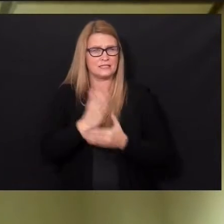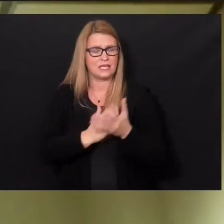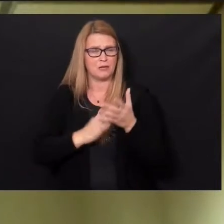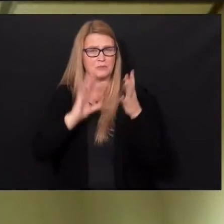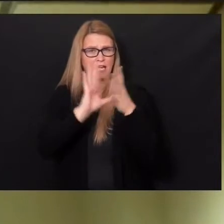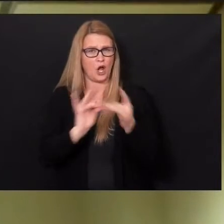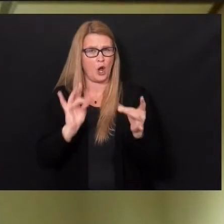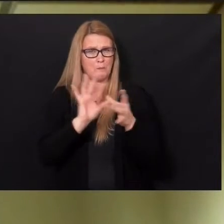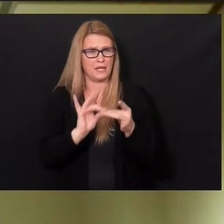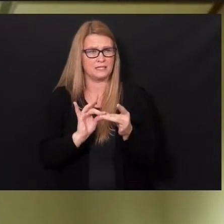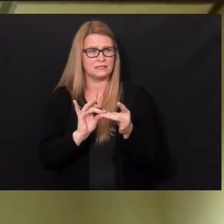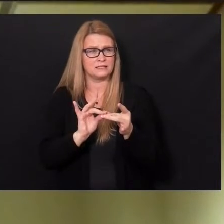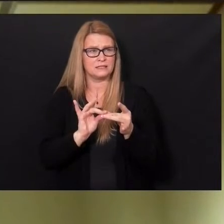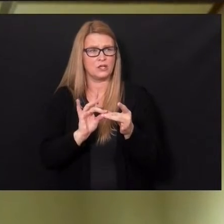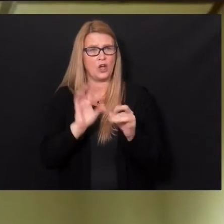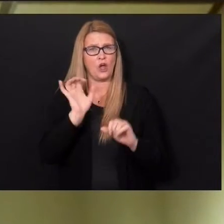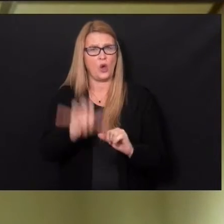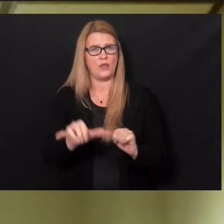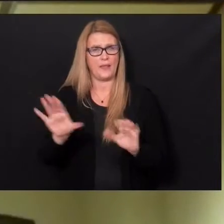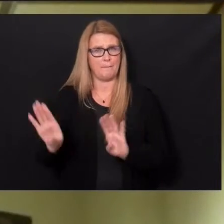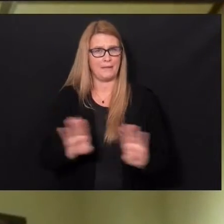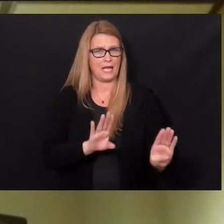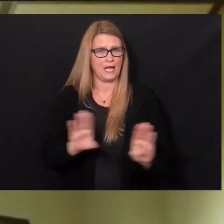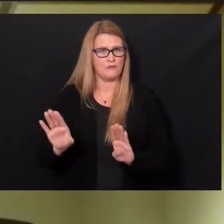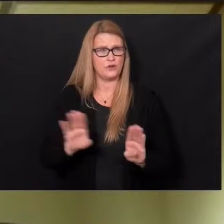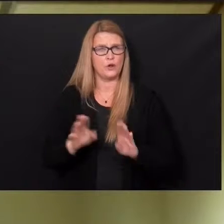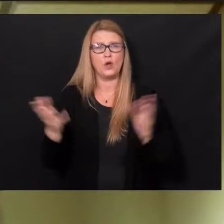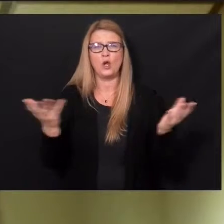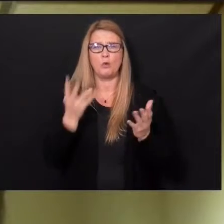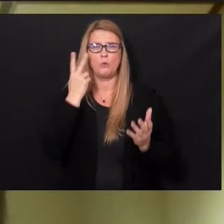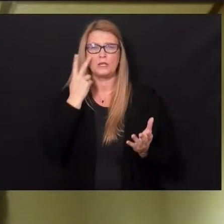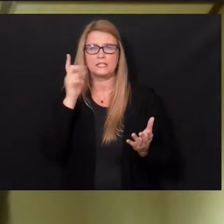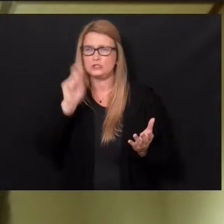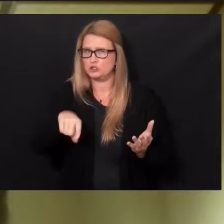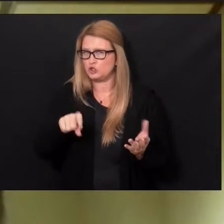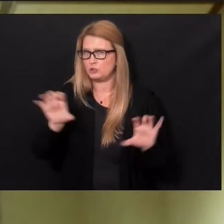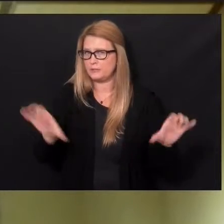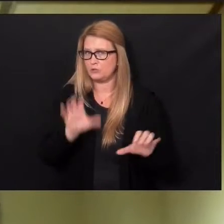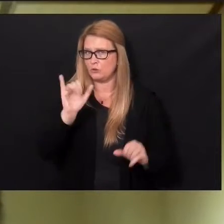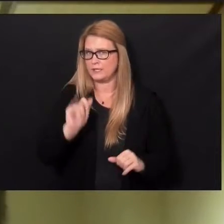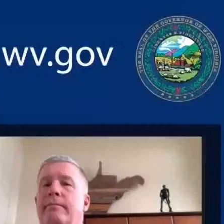on this behavior and what they should be doing?